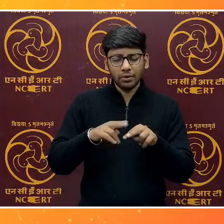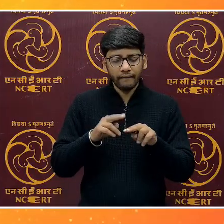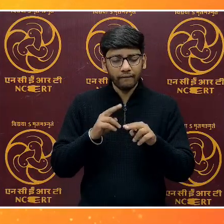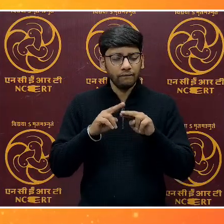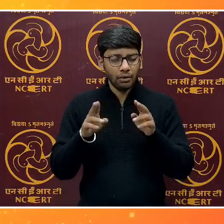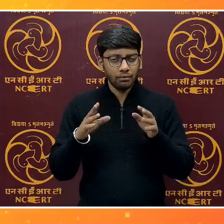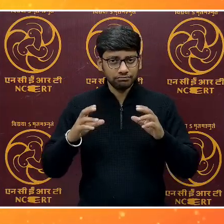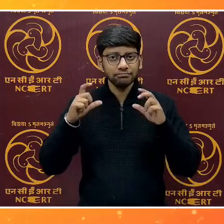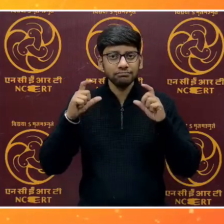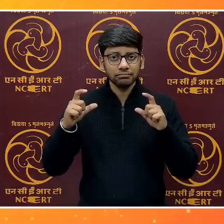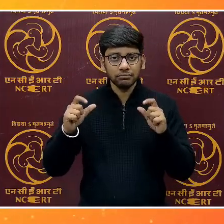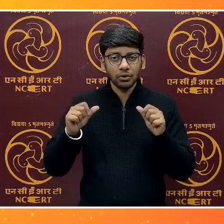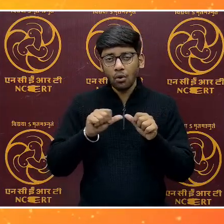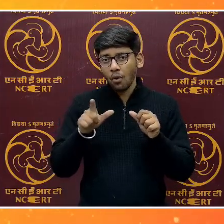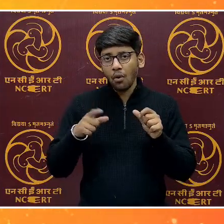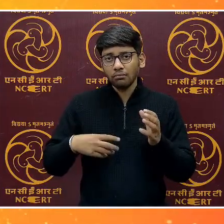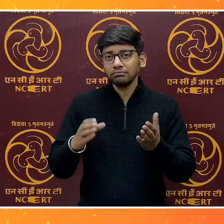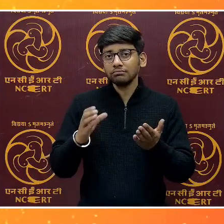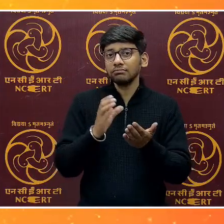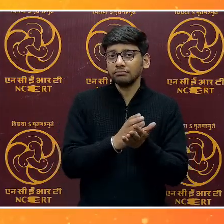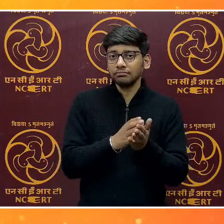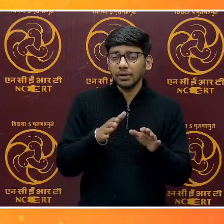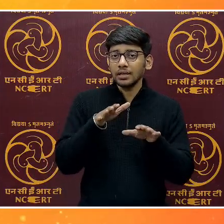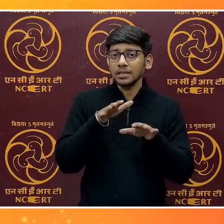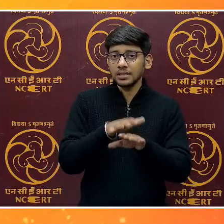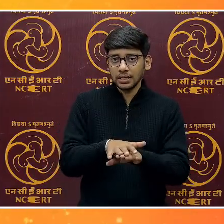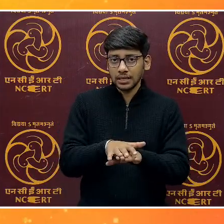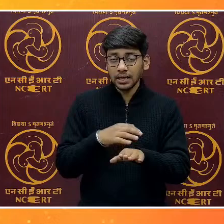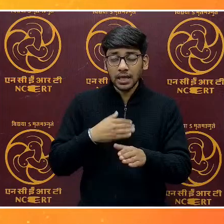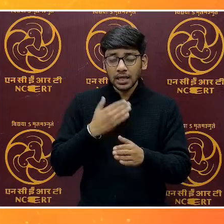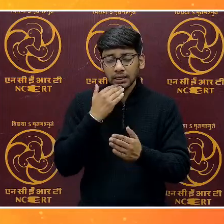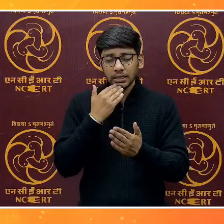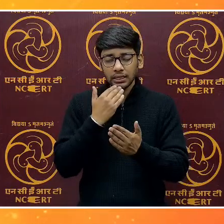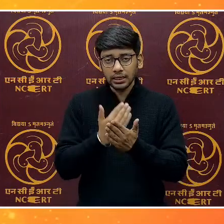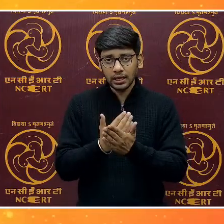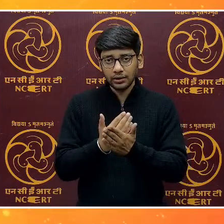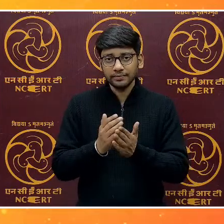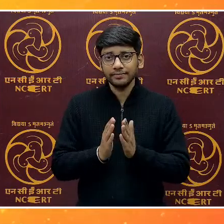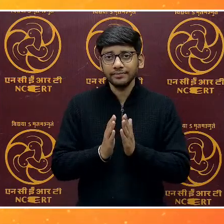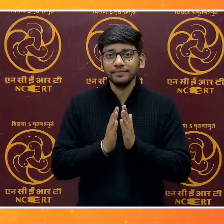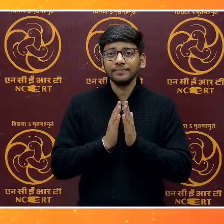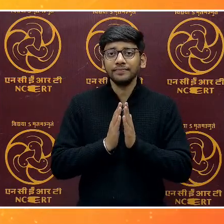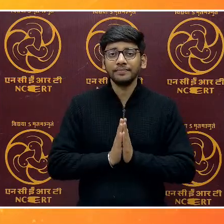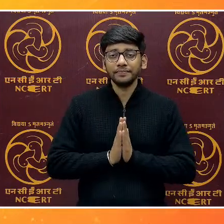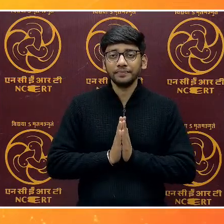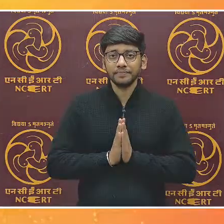and do participate in all the forthcoming sessions. Thank you so much. Namaskar.